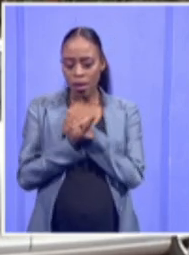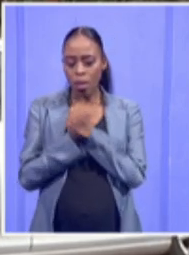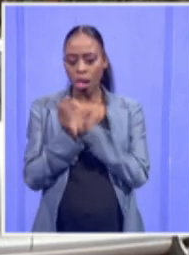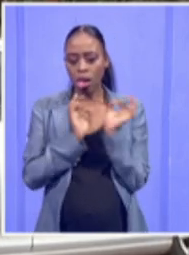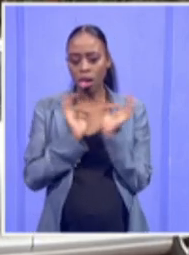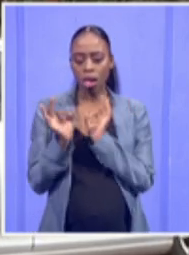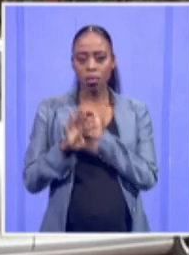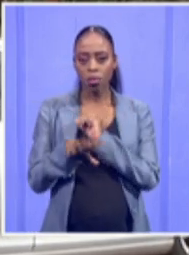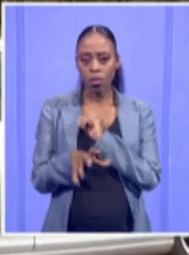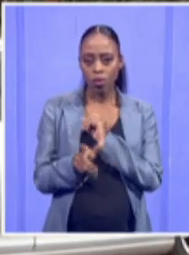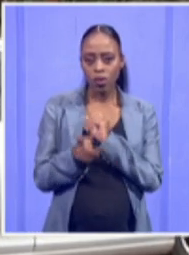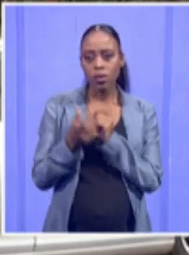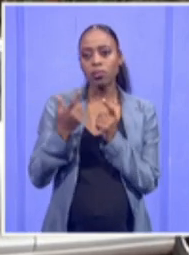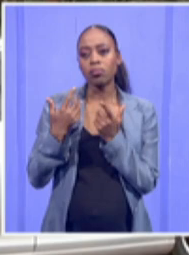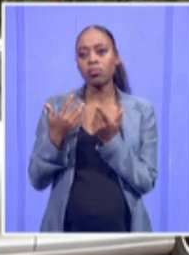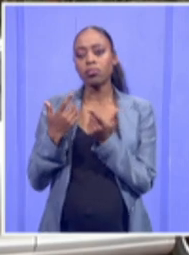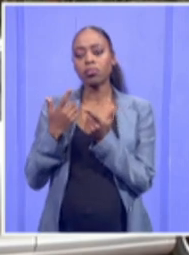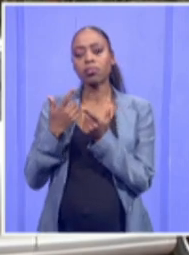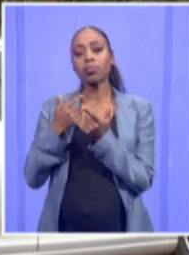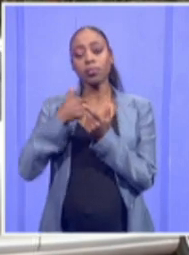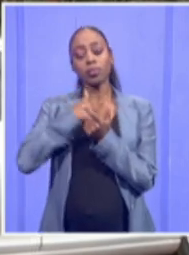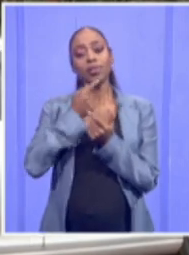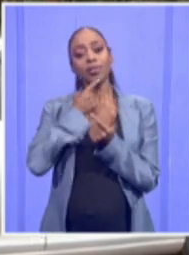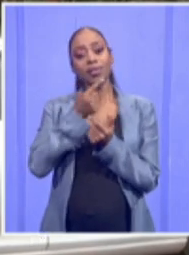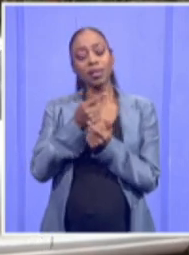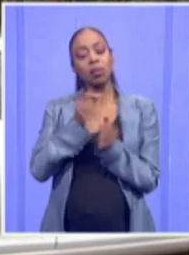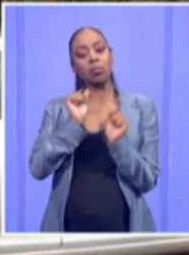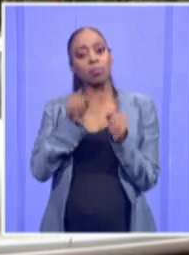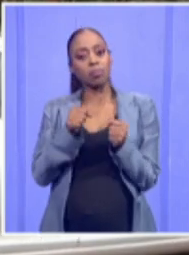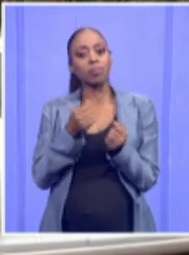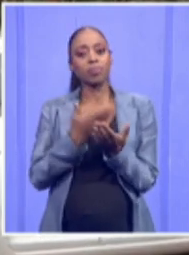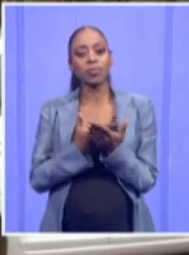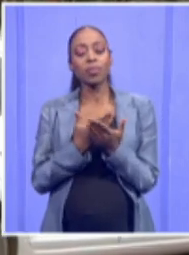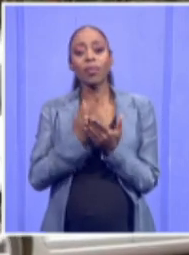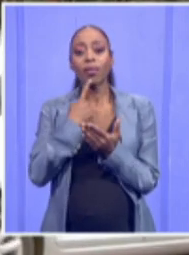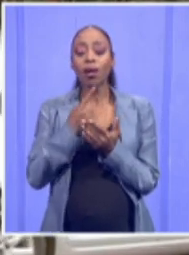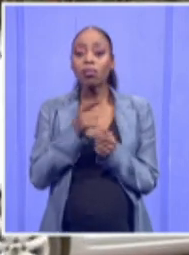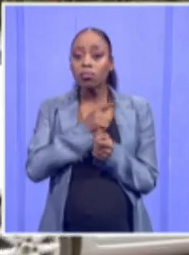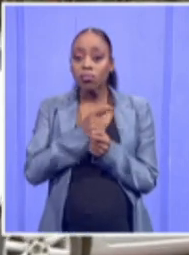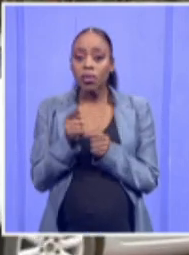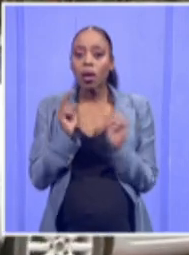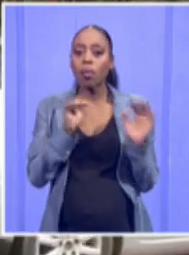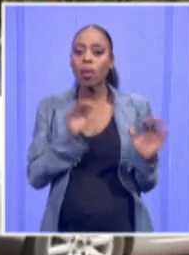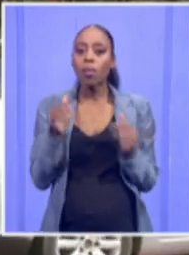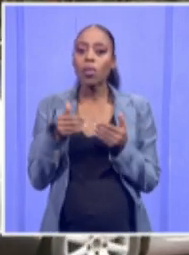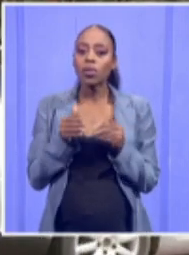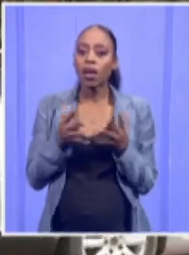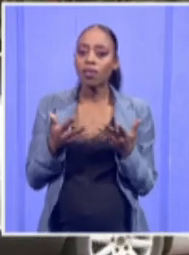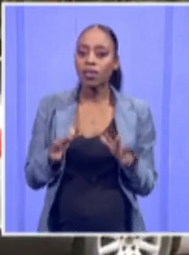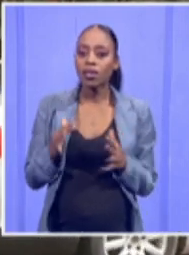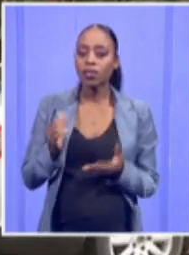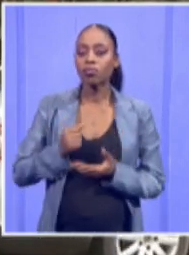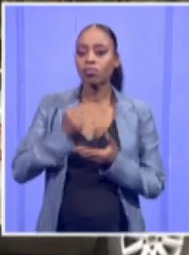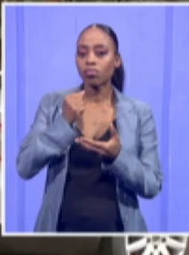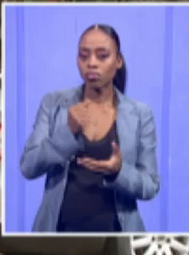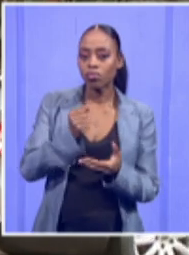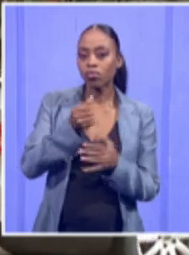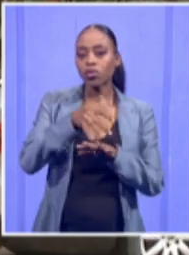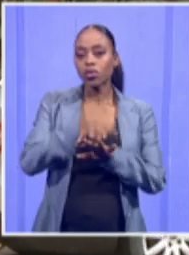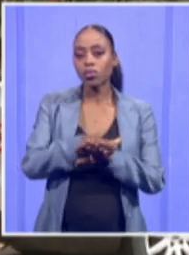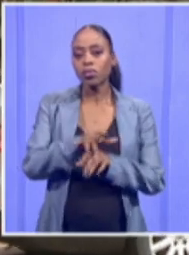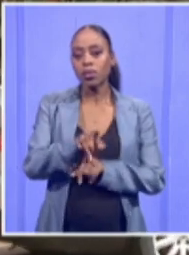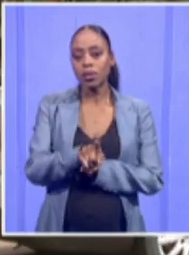province, and I can safely say that those that have started with the investments, the implementation of